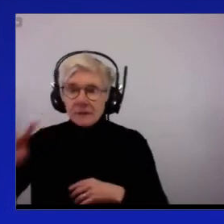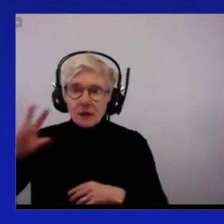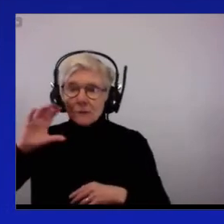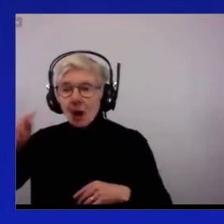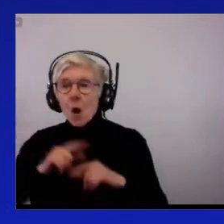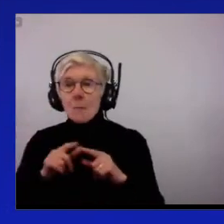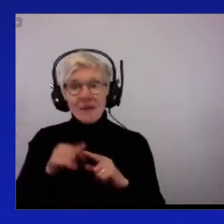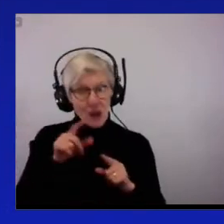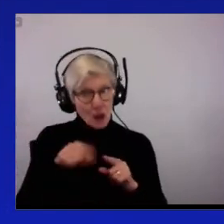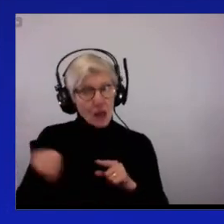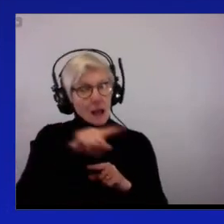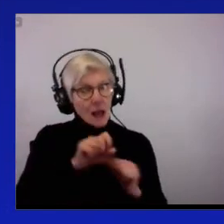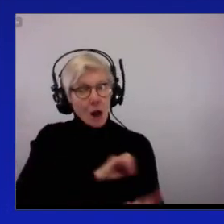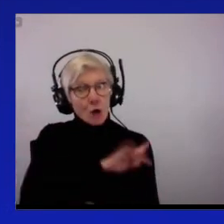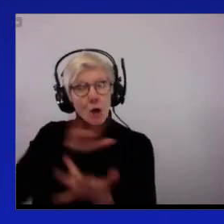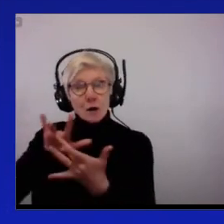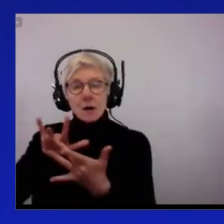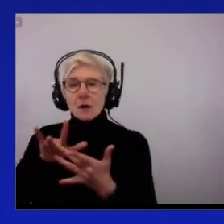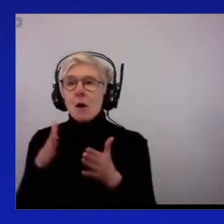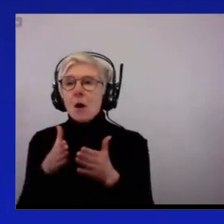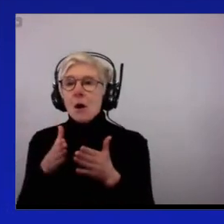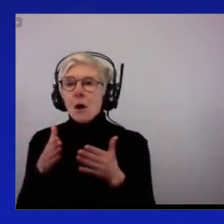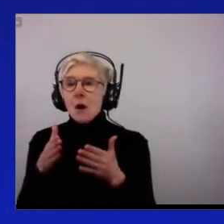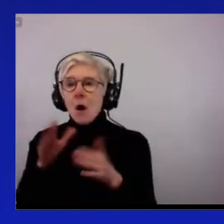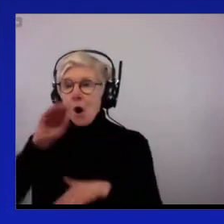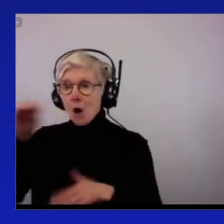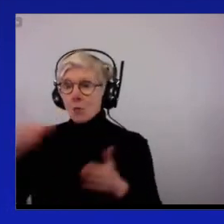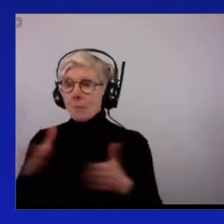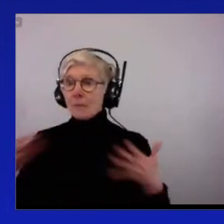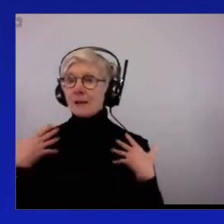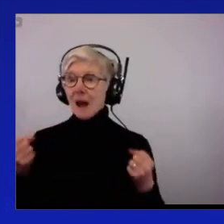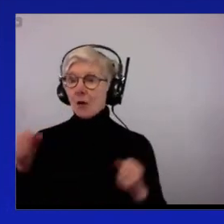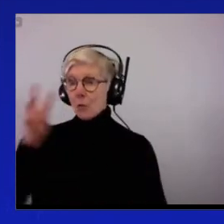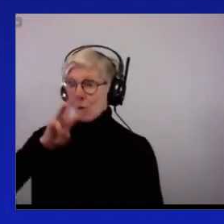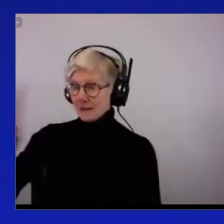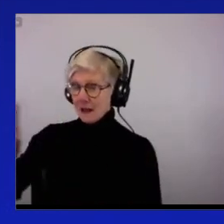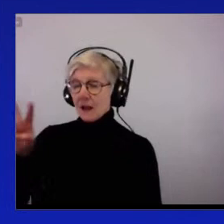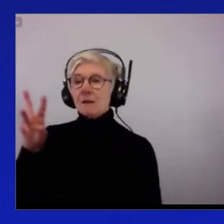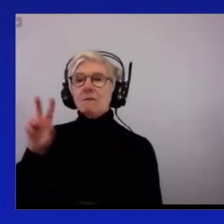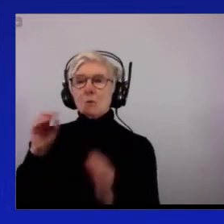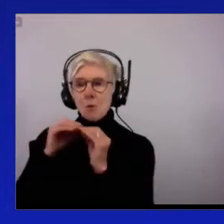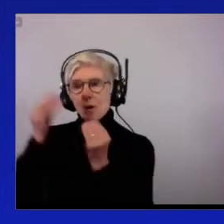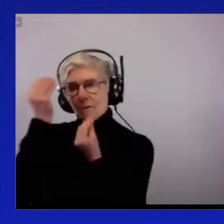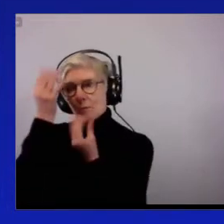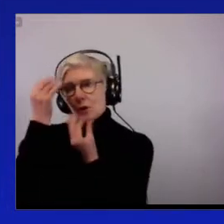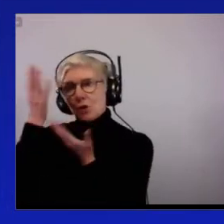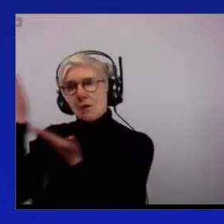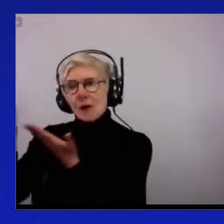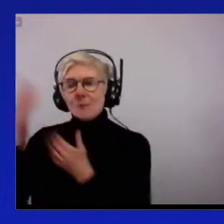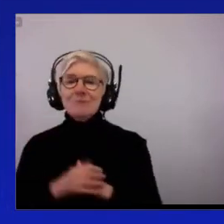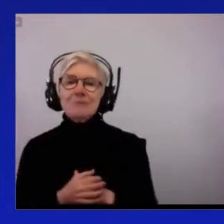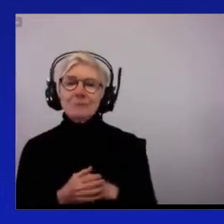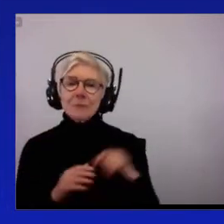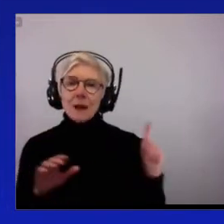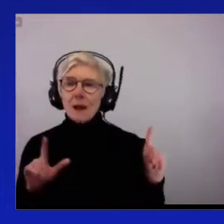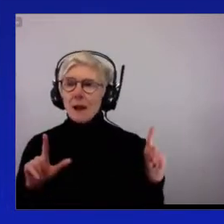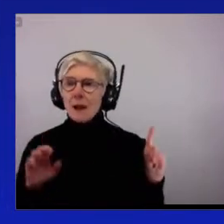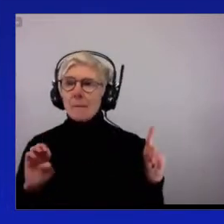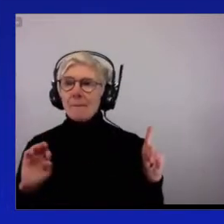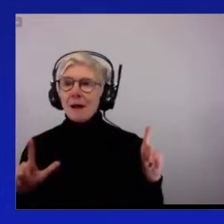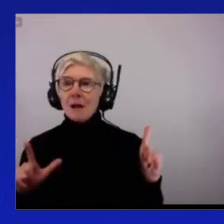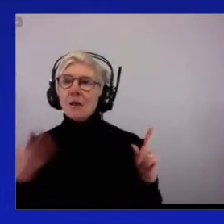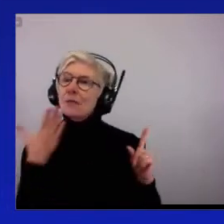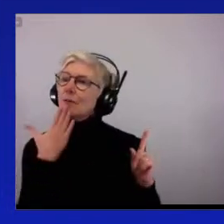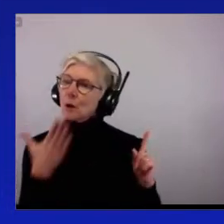to Ottawa Public Health's website. That will keep things updated there. Okay, so I guess one